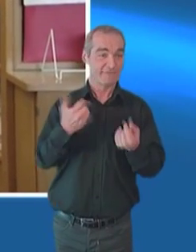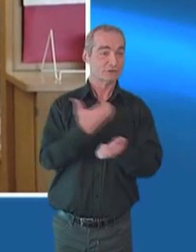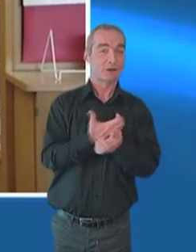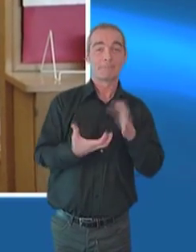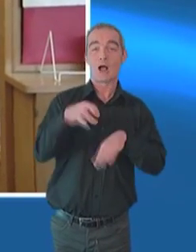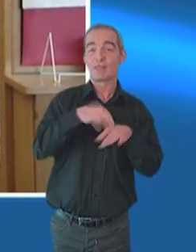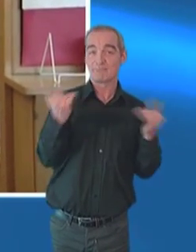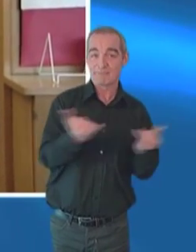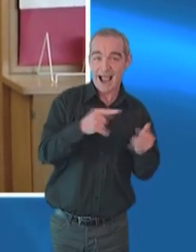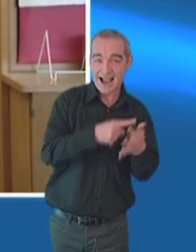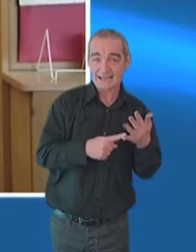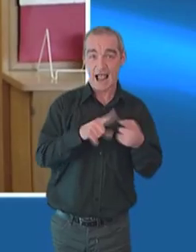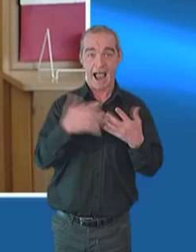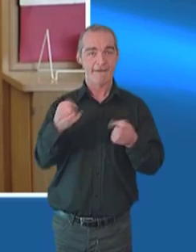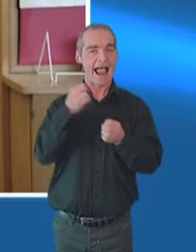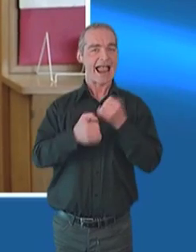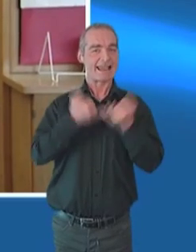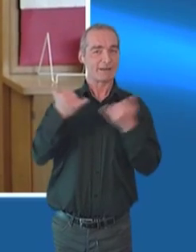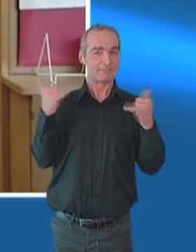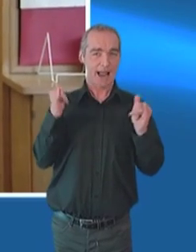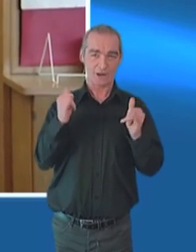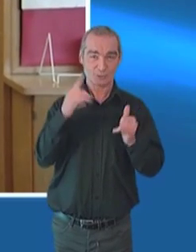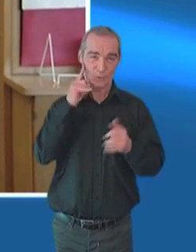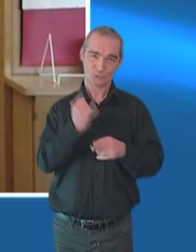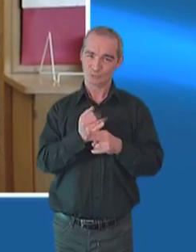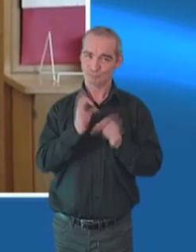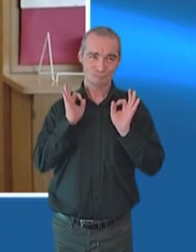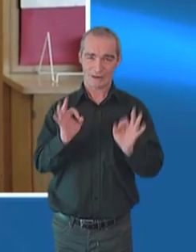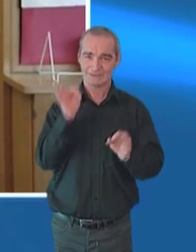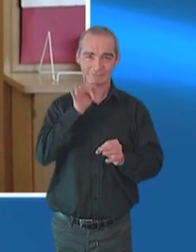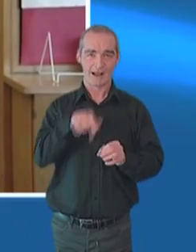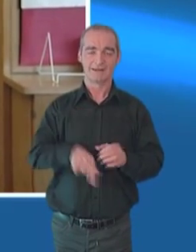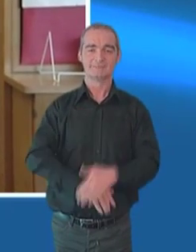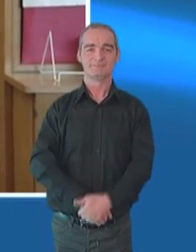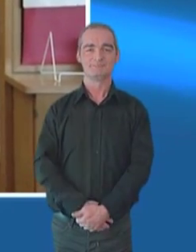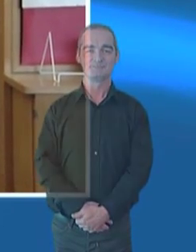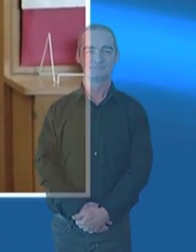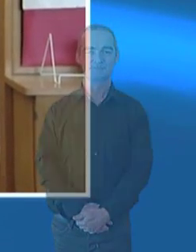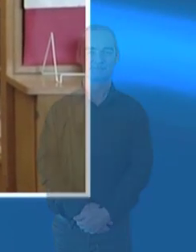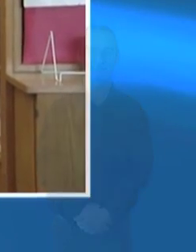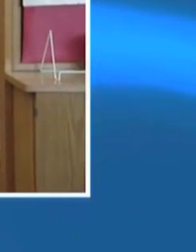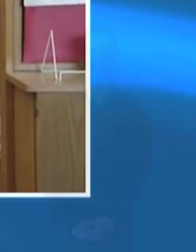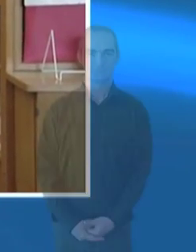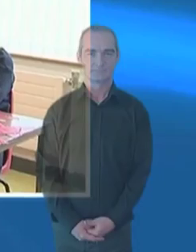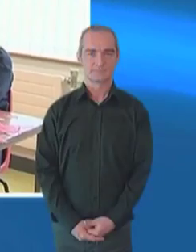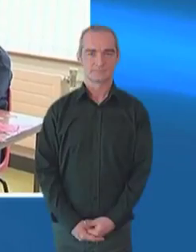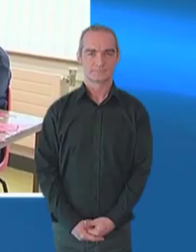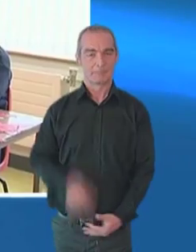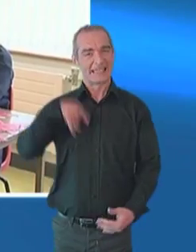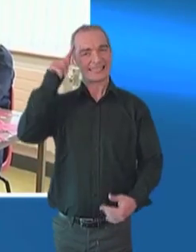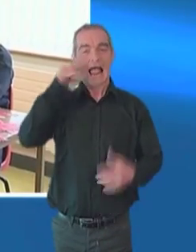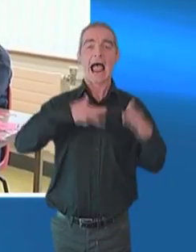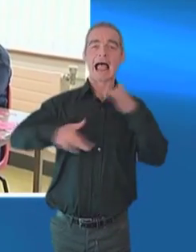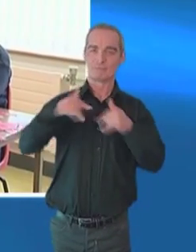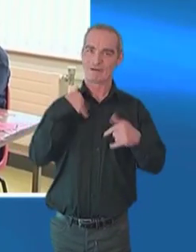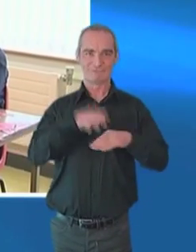Claus comes. They have a birthday party when it's the children's birthday. They have an end of year party. You know, it's great fun to go to school. I